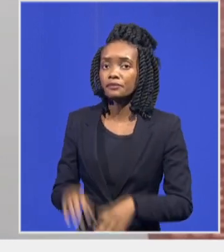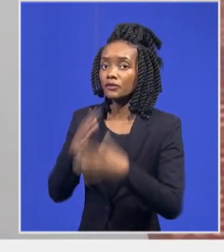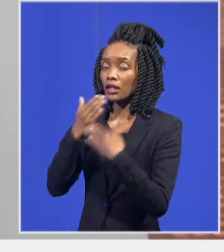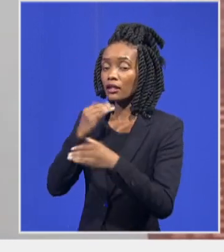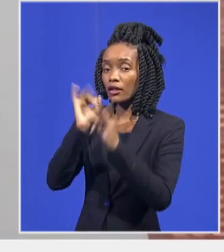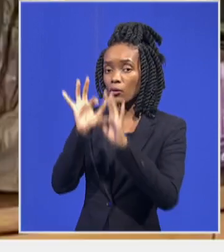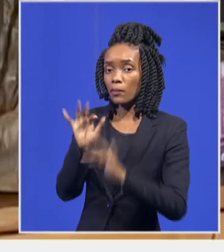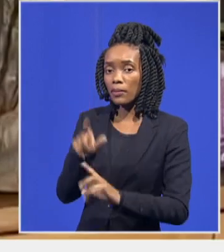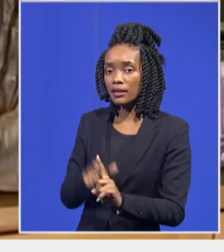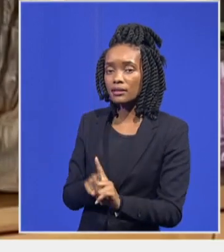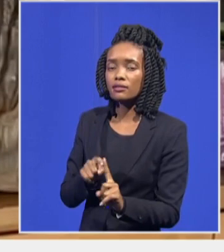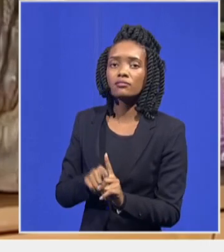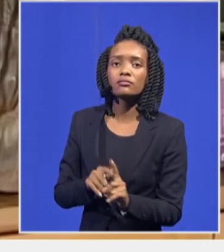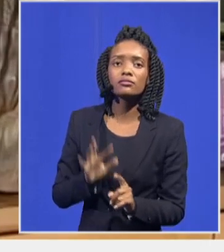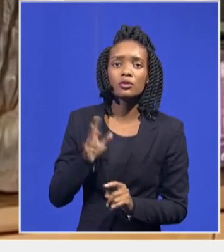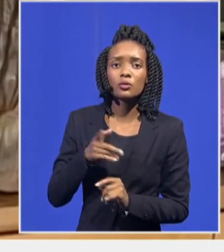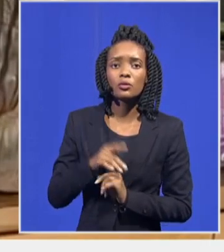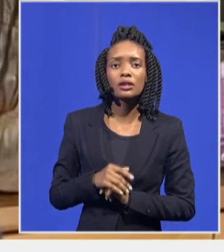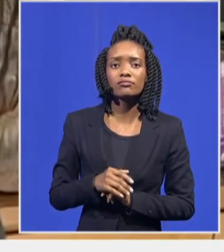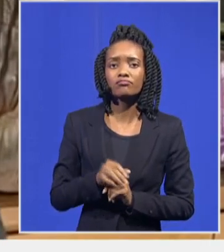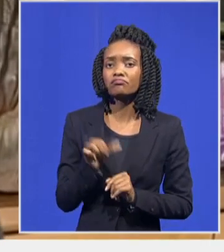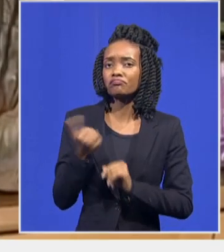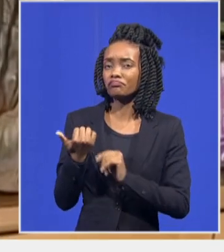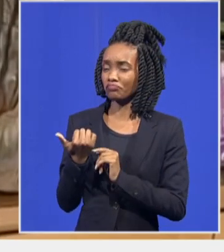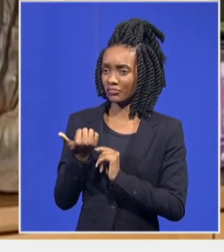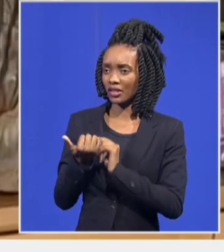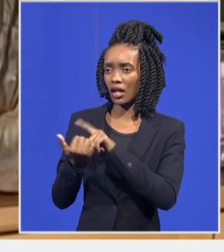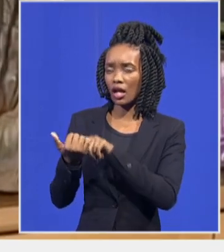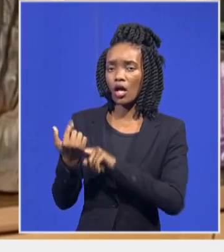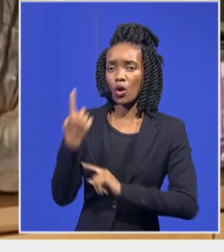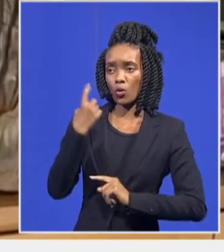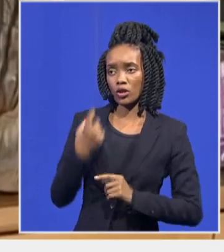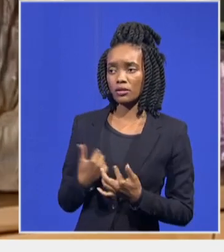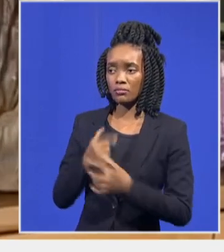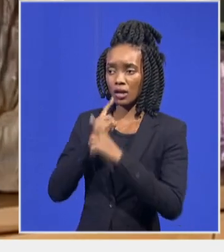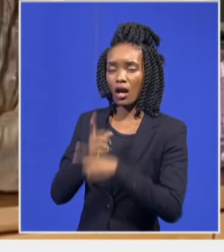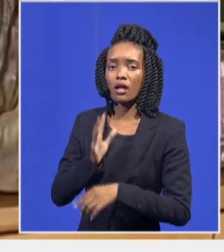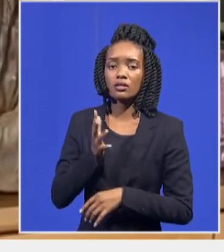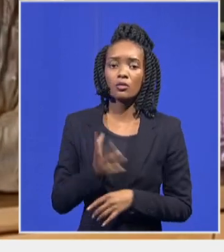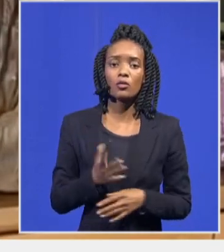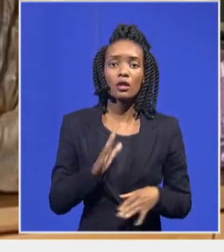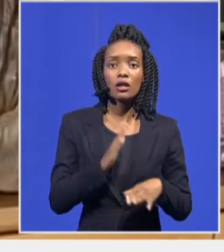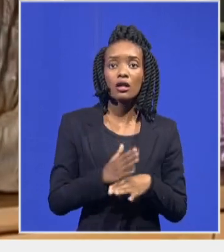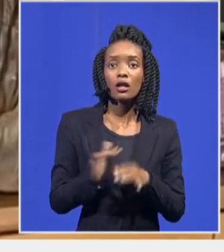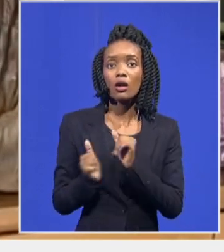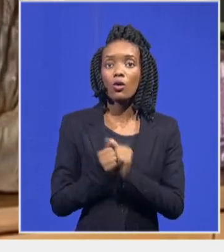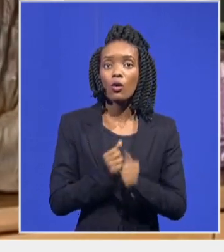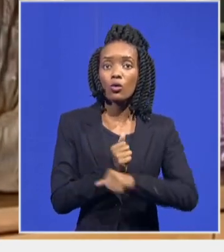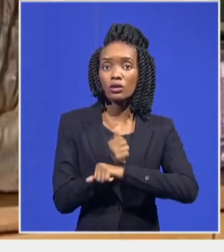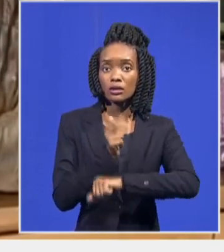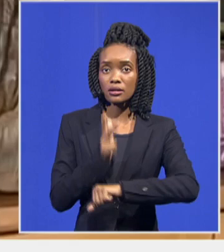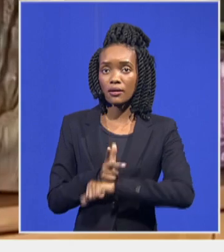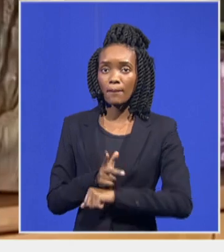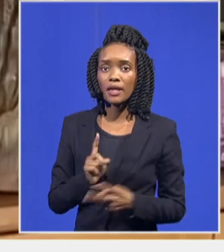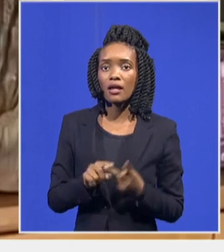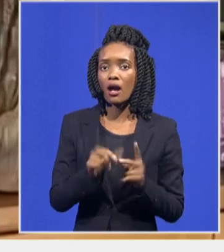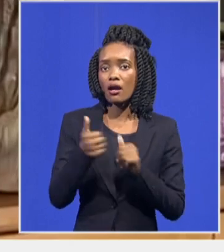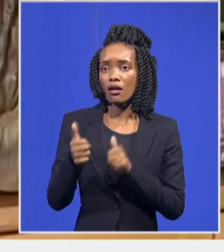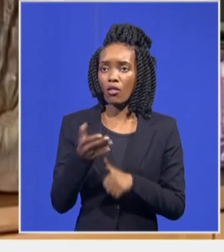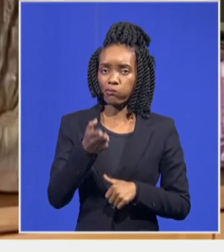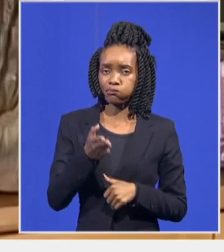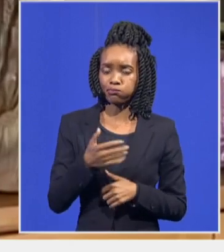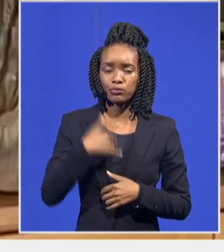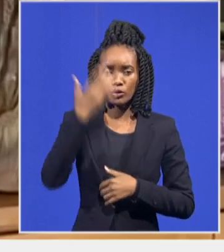take the question on green taxonomy. As colleagues in the media, as well as other colleagues on this call know,